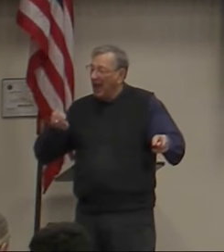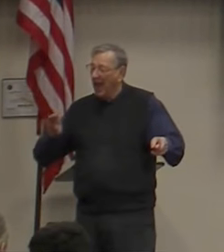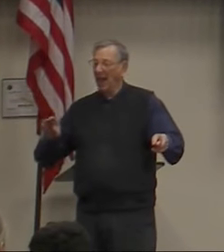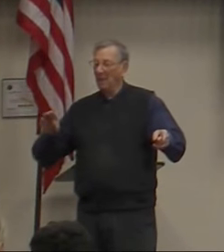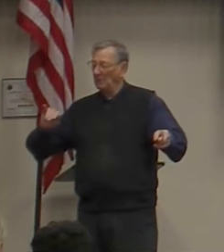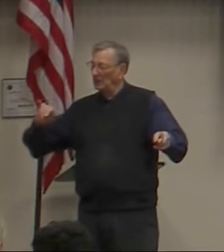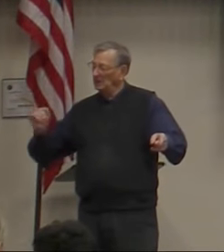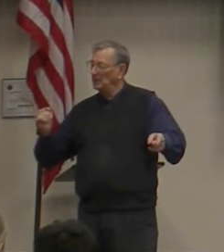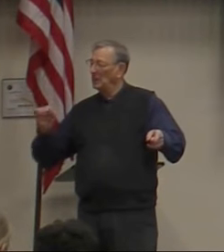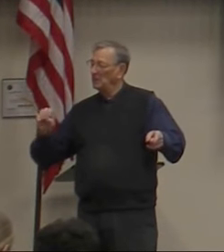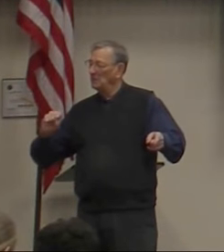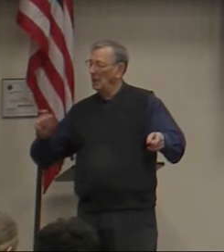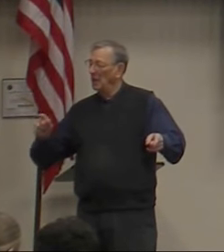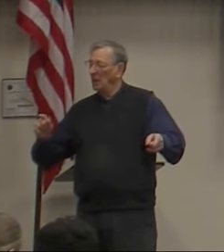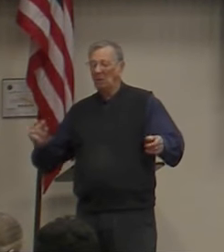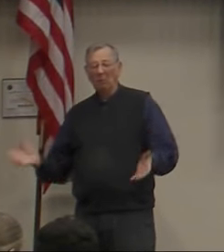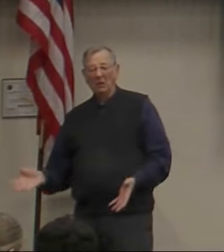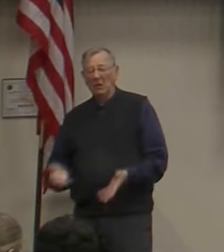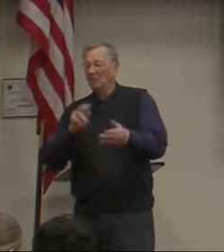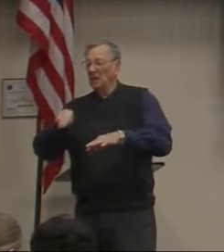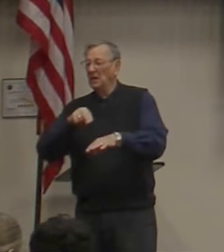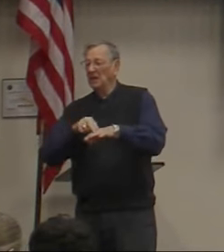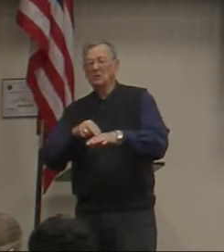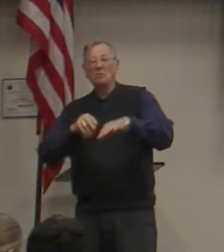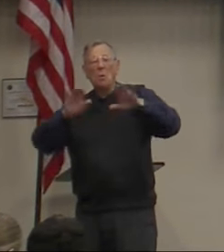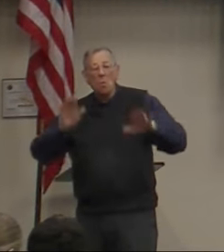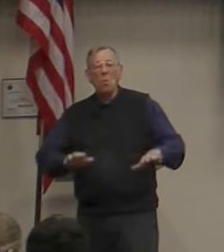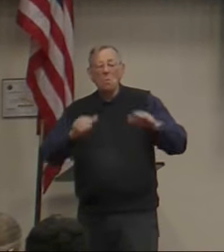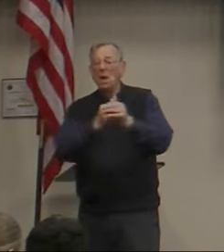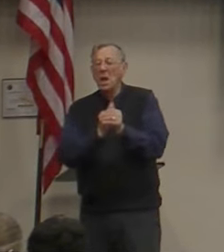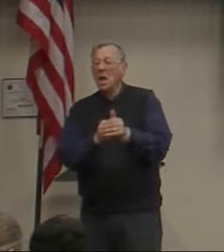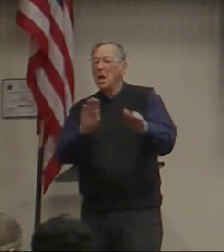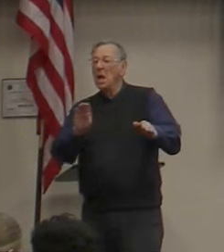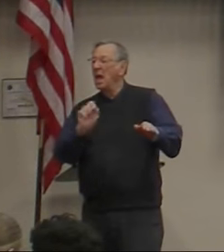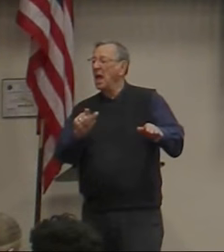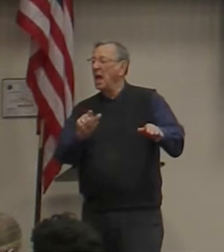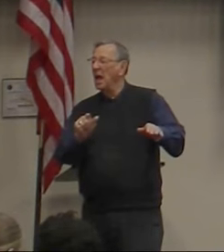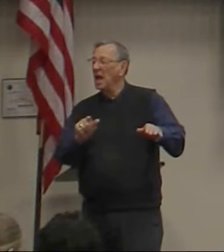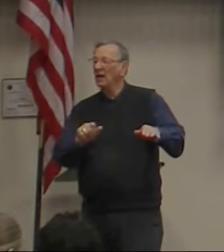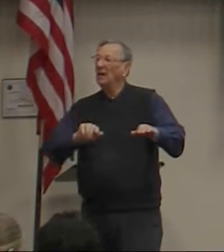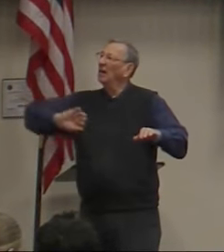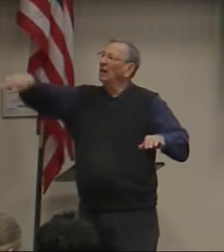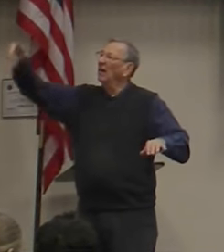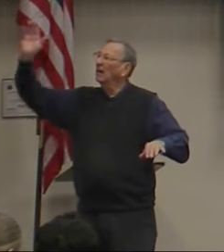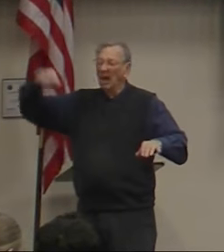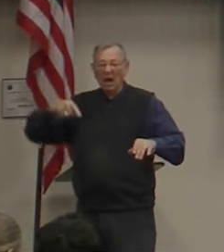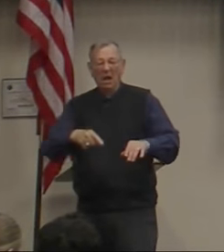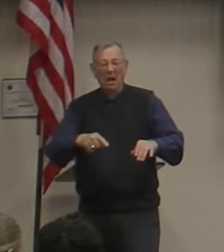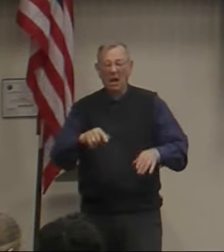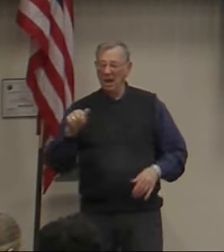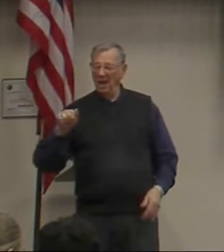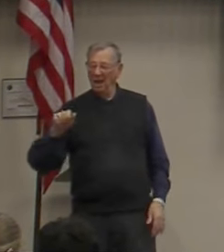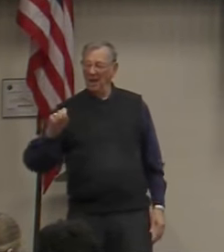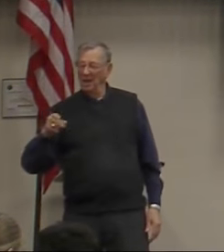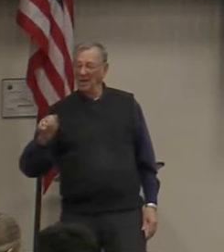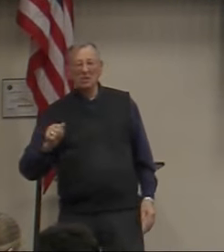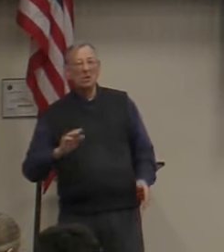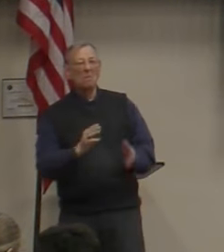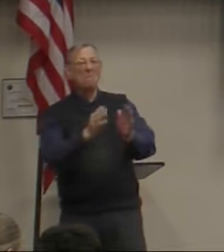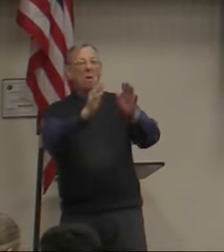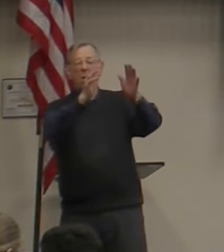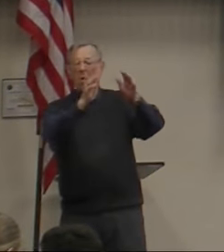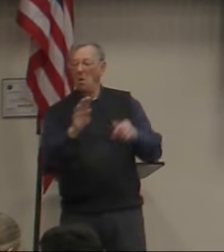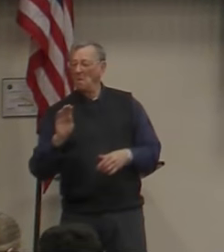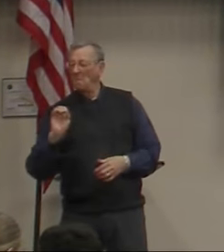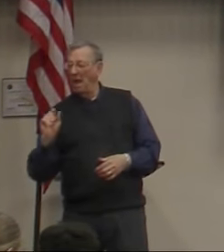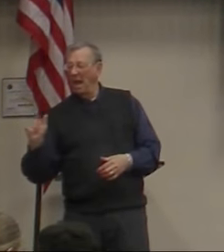turned this nation over to Baal. They have torn God out of it and replaced it with Asherah poles and Baal temples and all